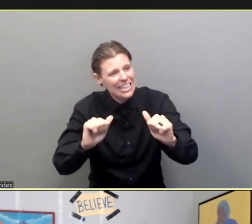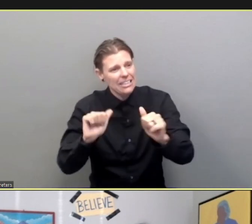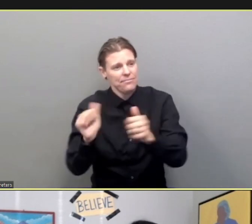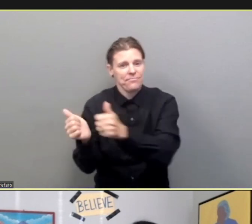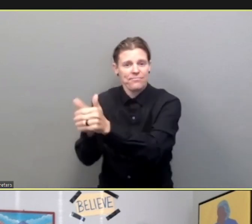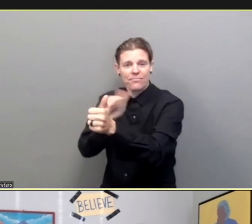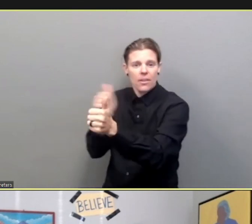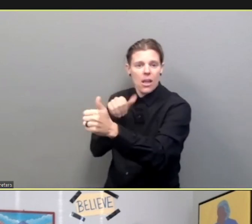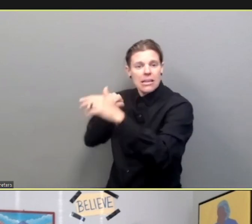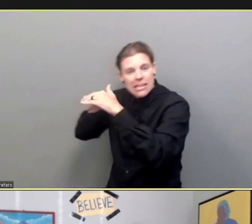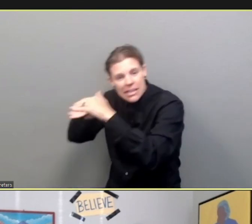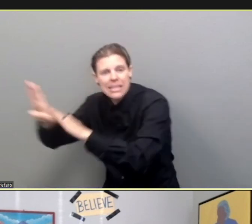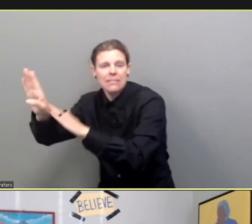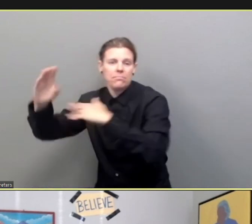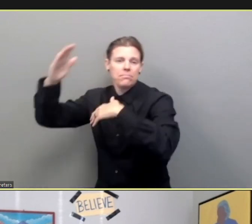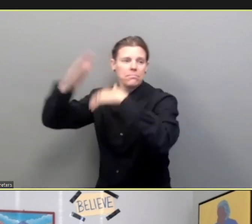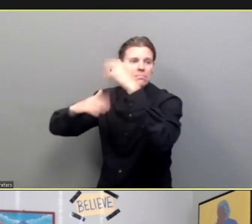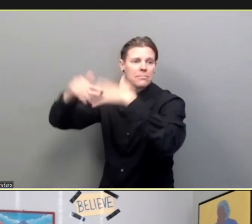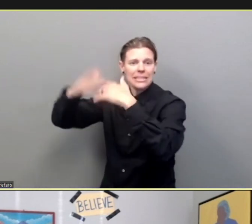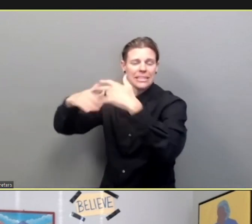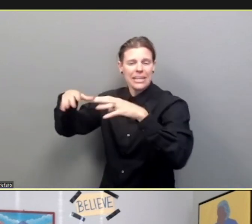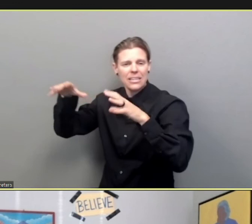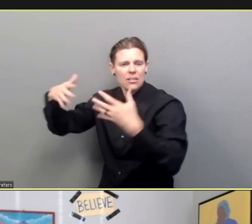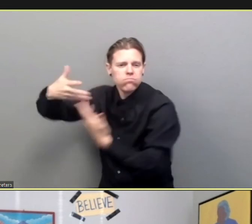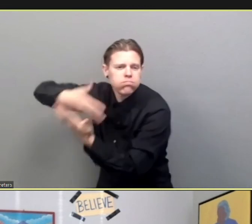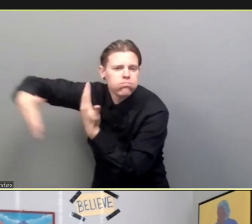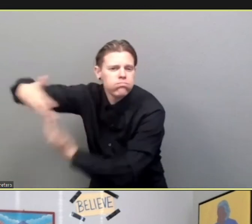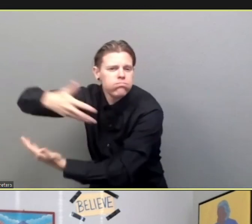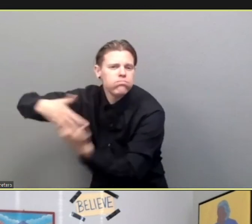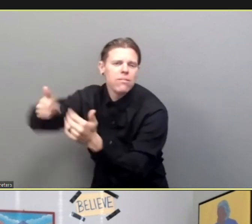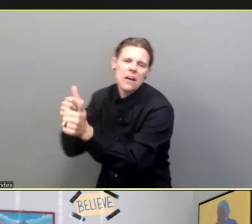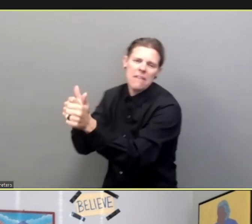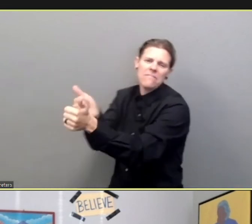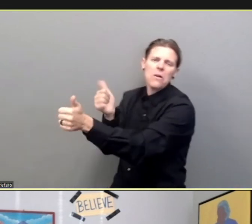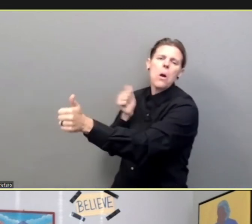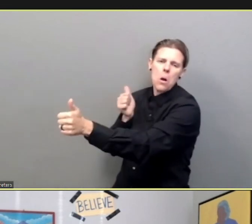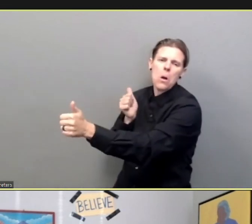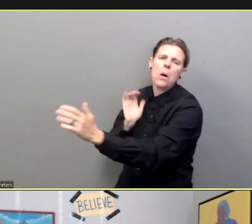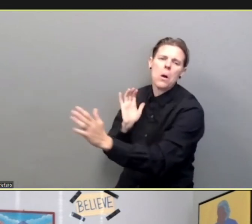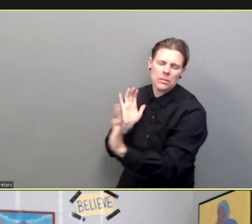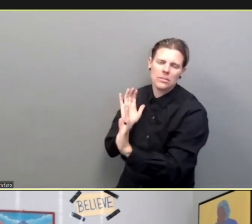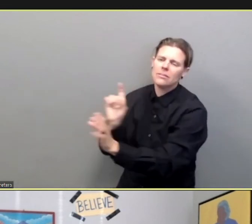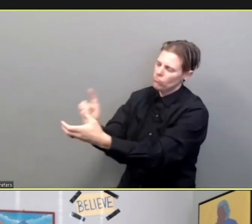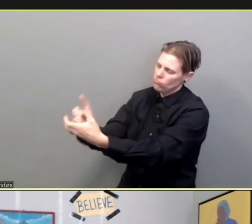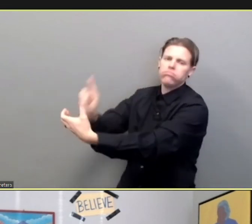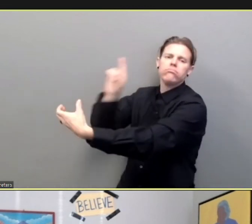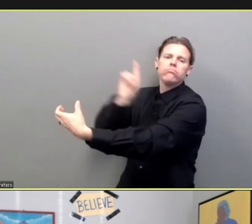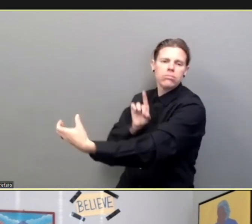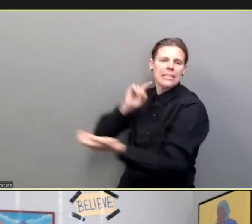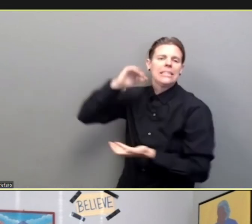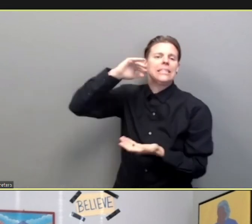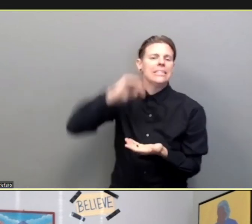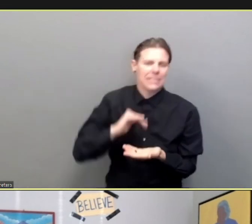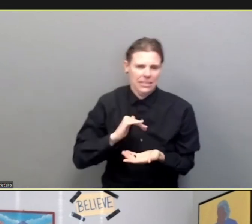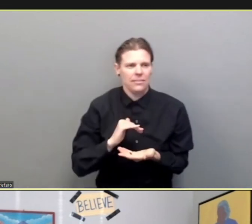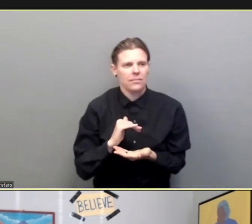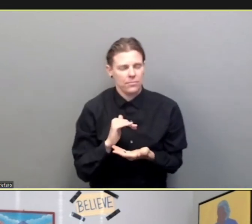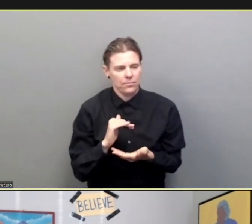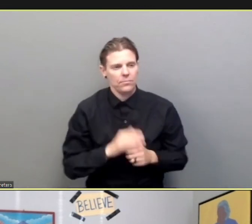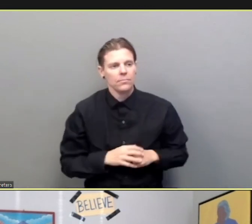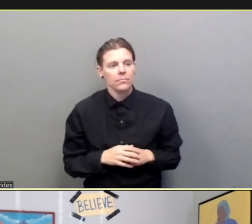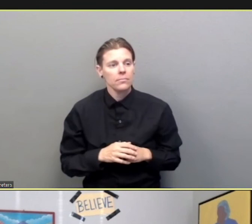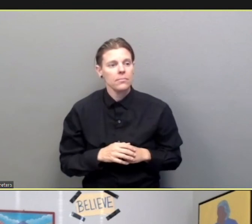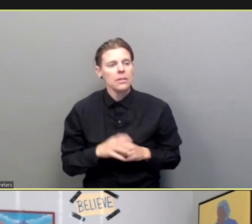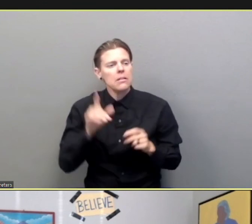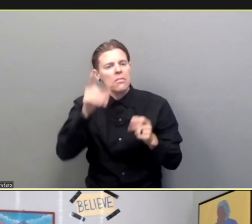whether you can avoid crowded areas. I would also say, look at the type of mask you're wearing. I would use the